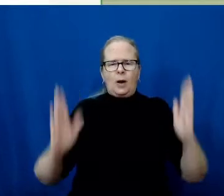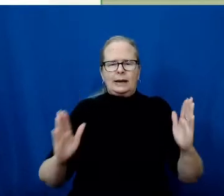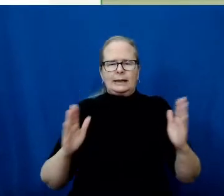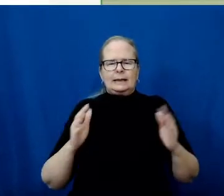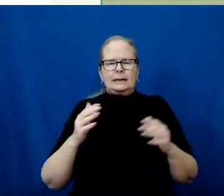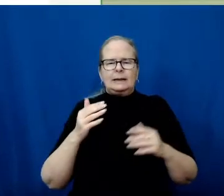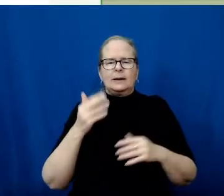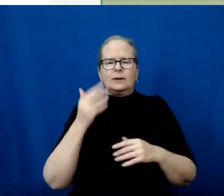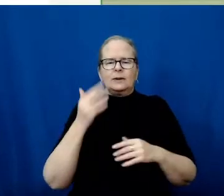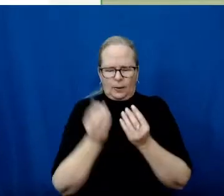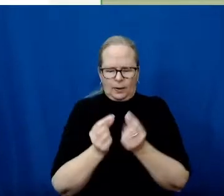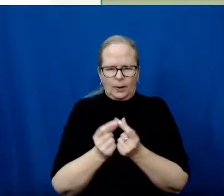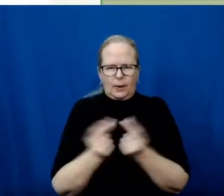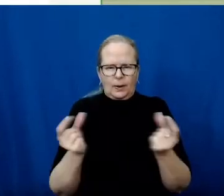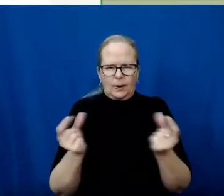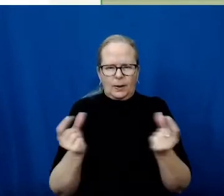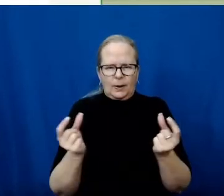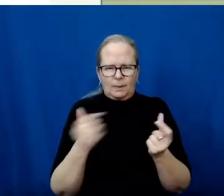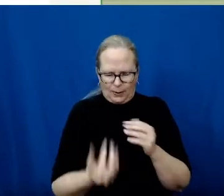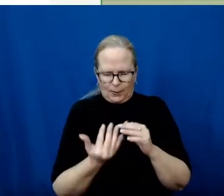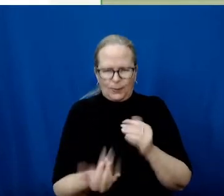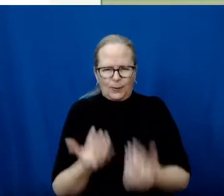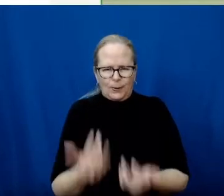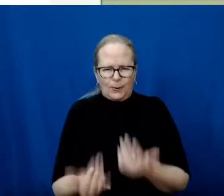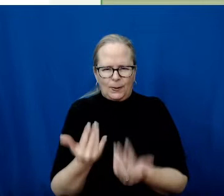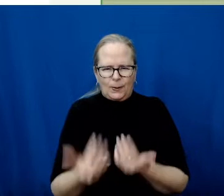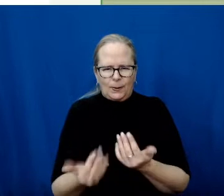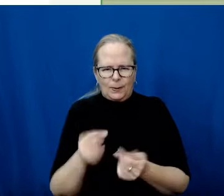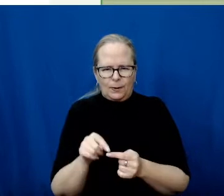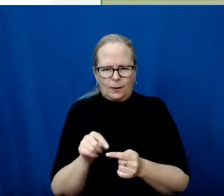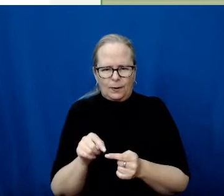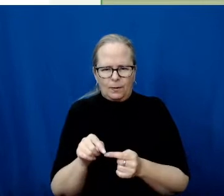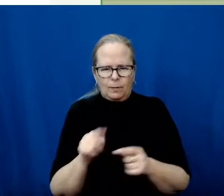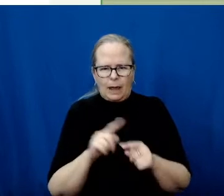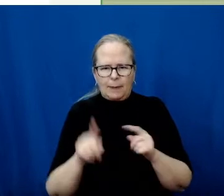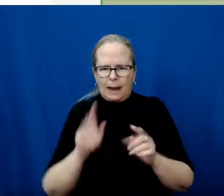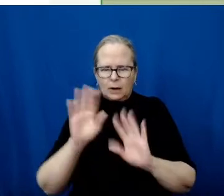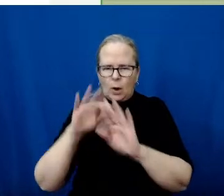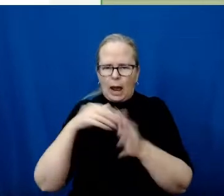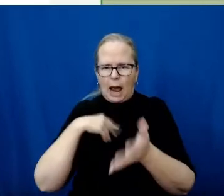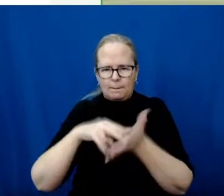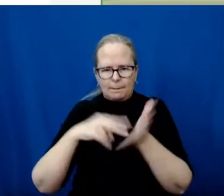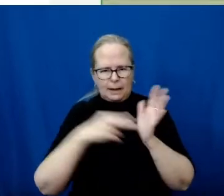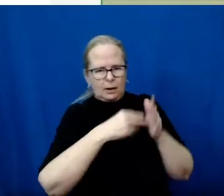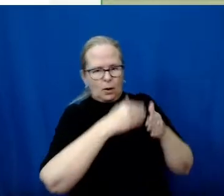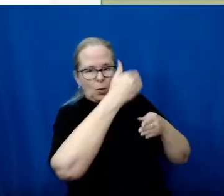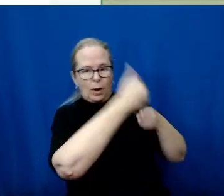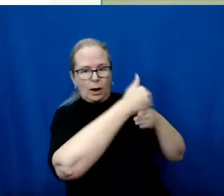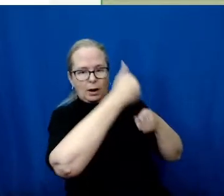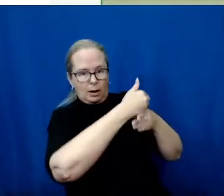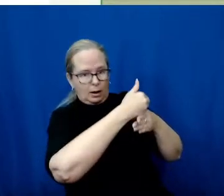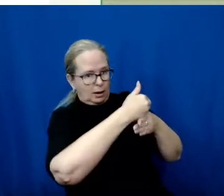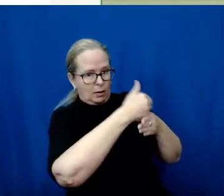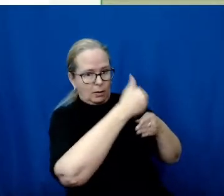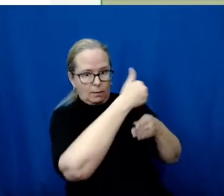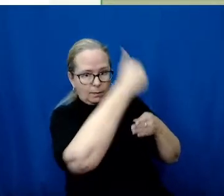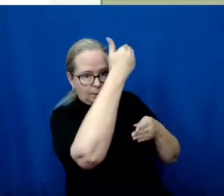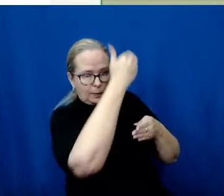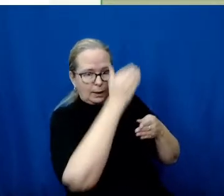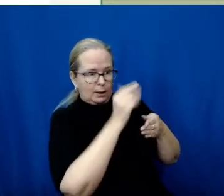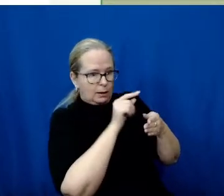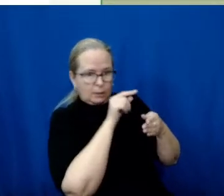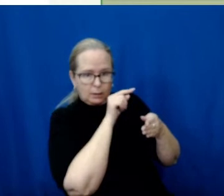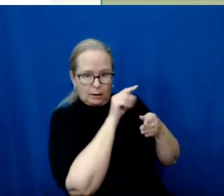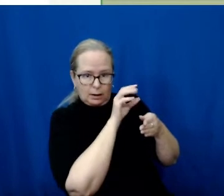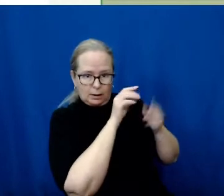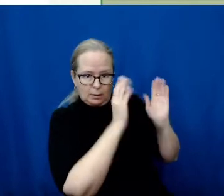If I'm the human isolating in this particular setup. Exactly. Okay, perfect. Thank you. All right. Now, we want